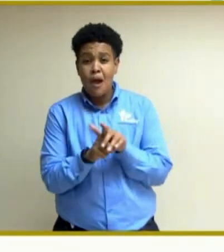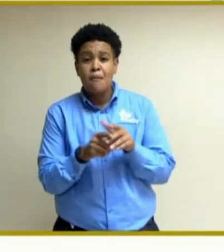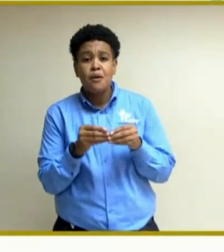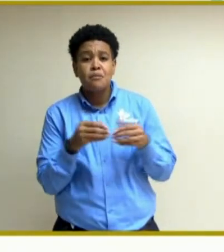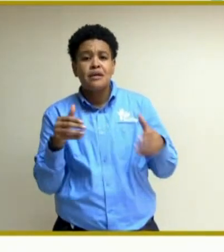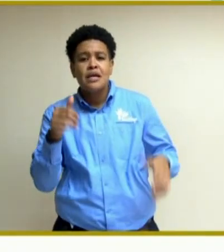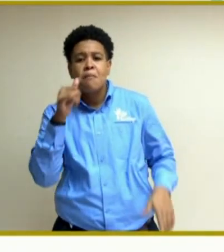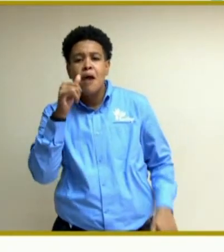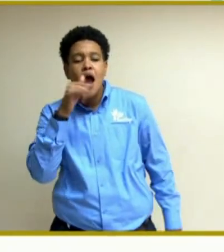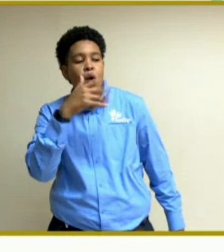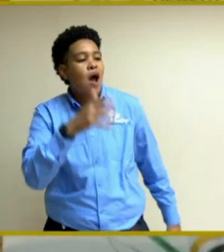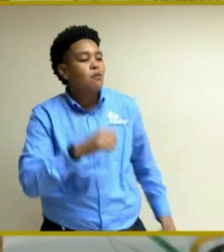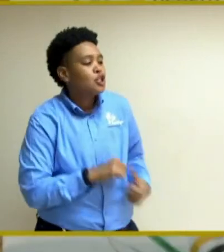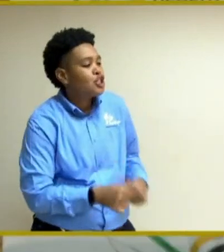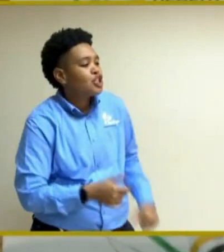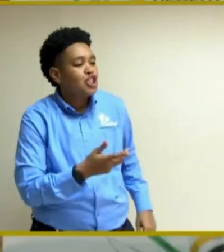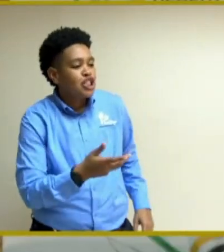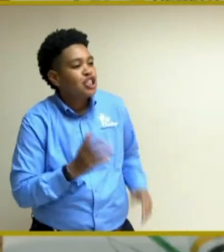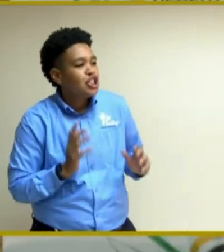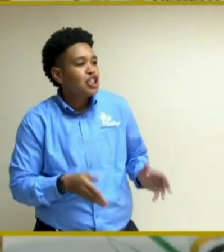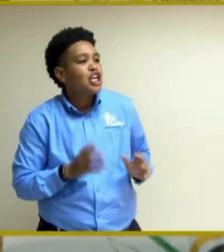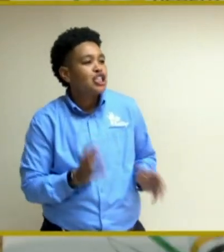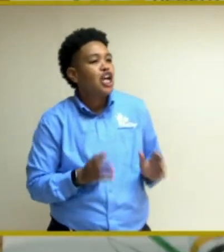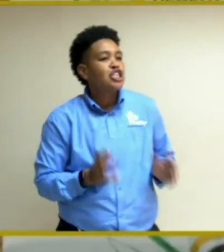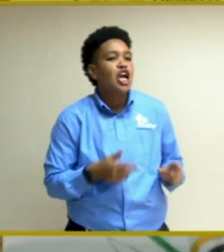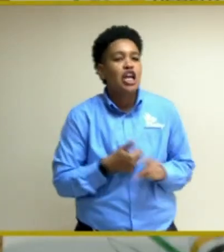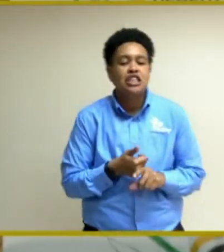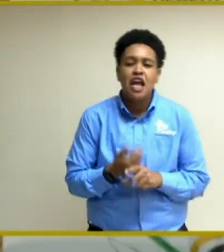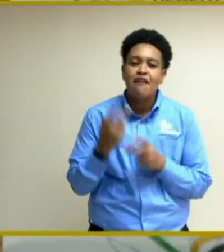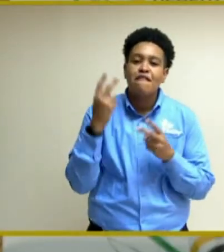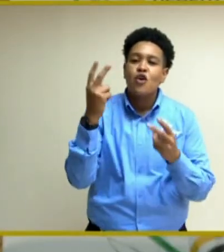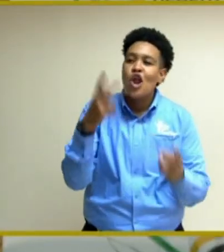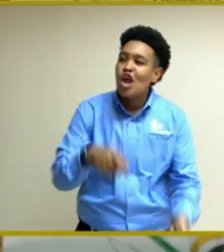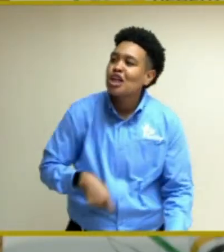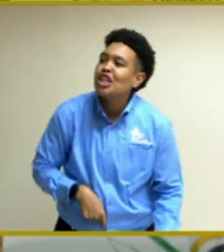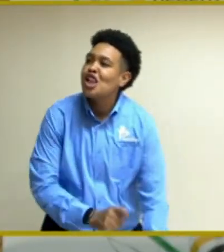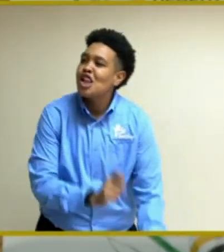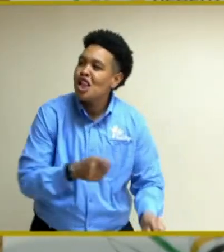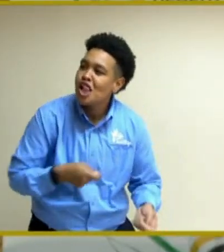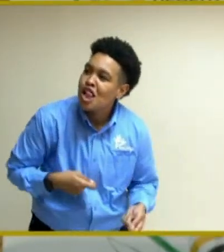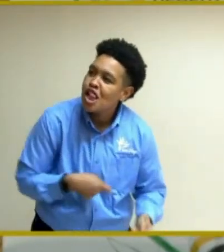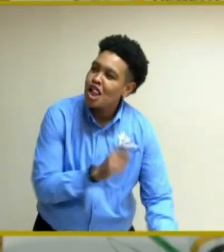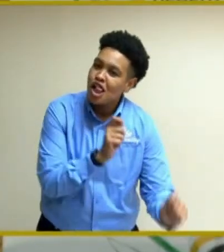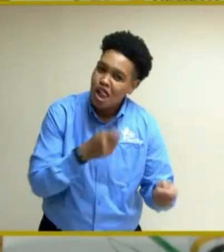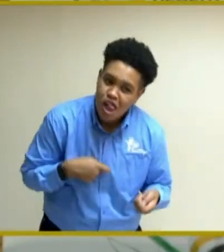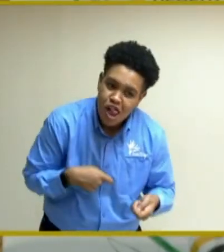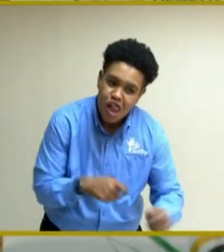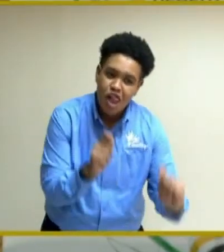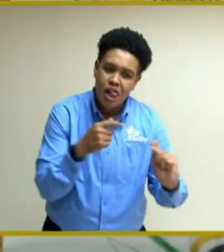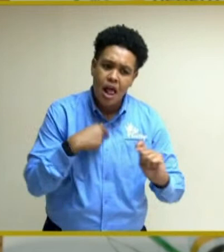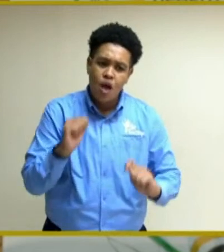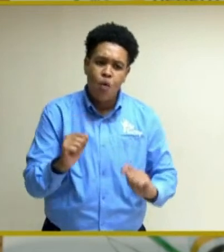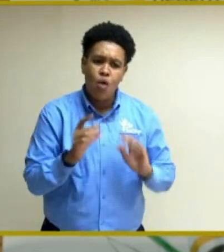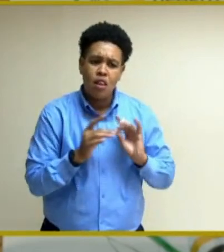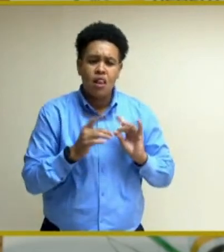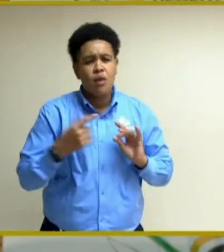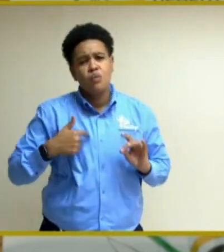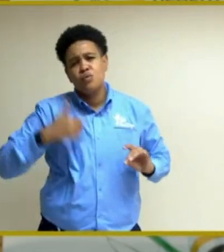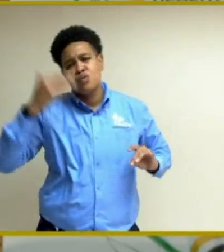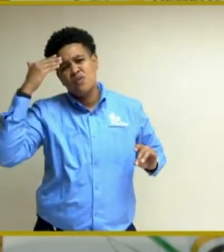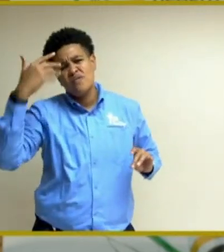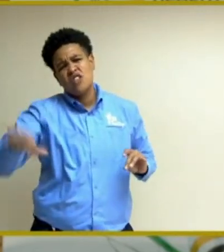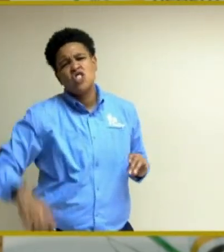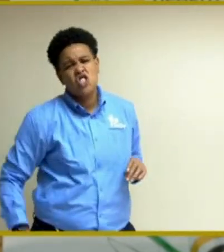at the bars, the funerals or the grave diggings or and I could go on and on. We know that.